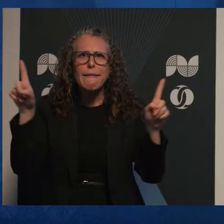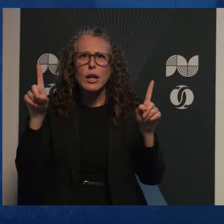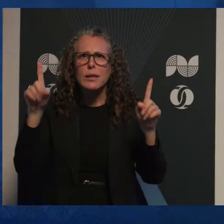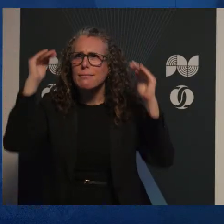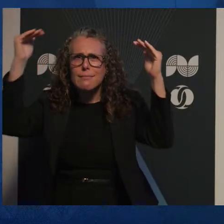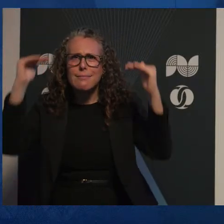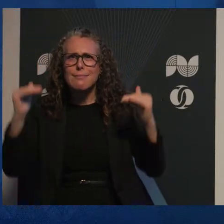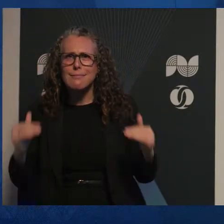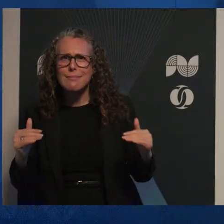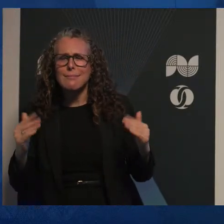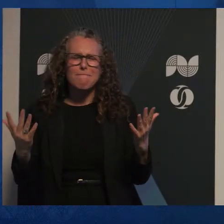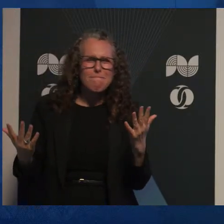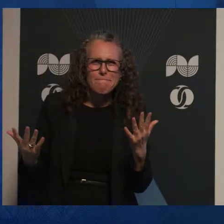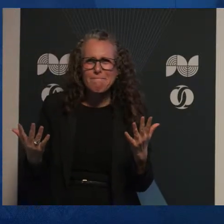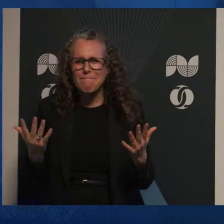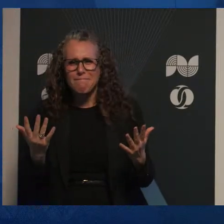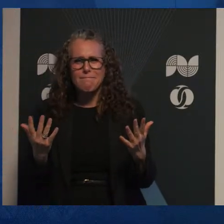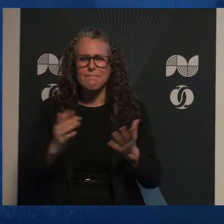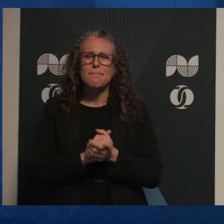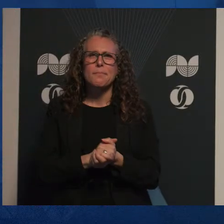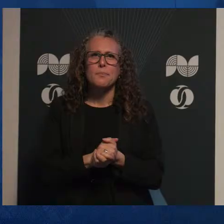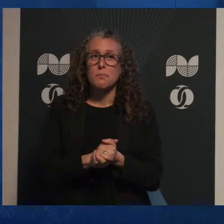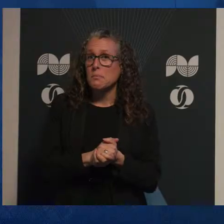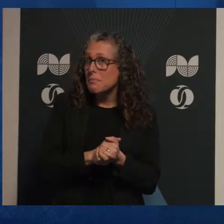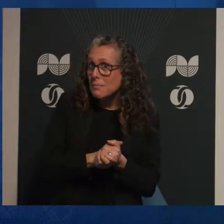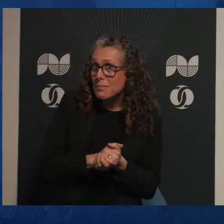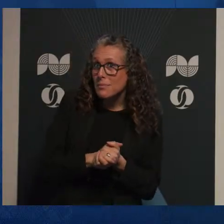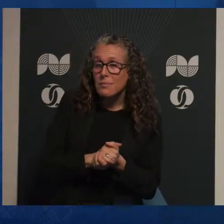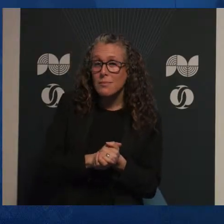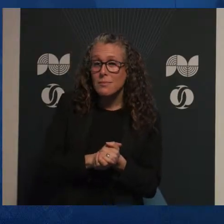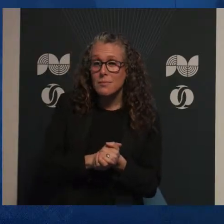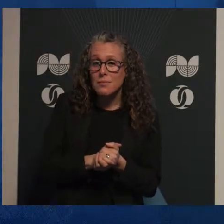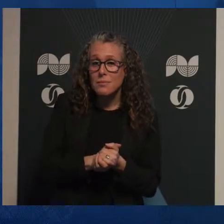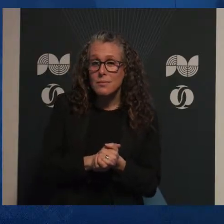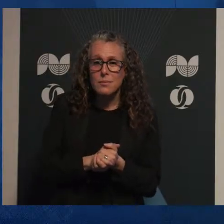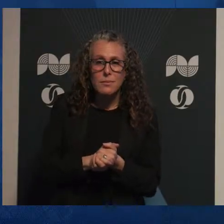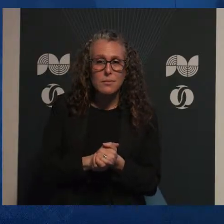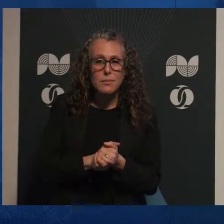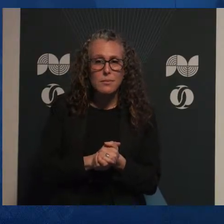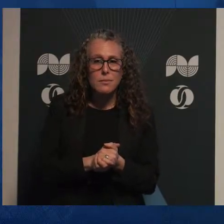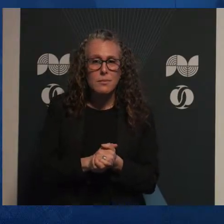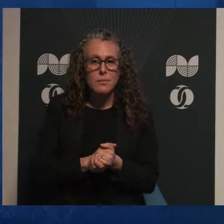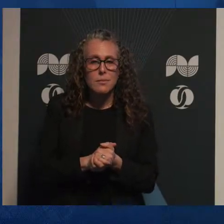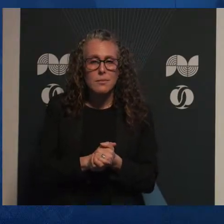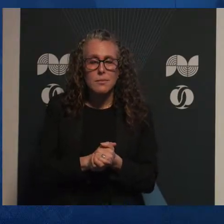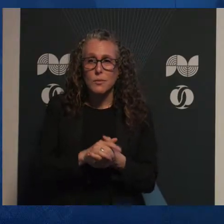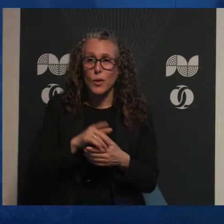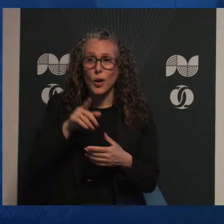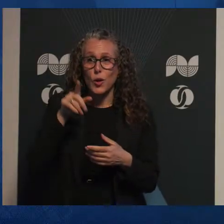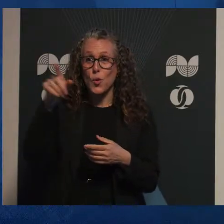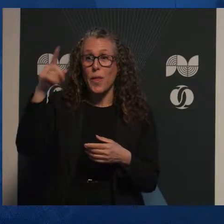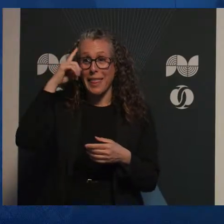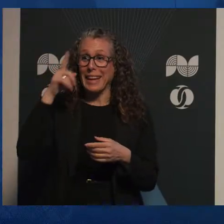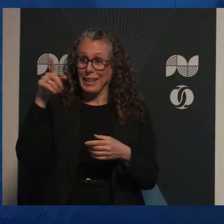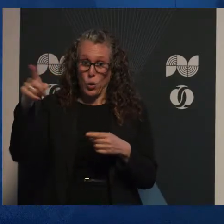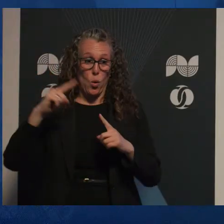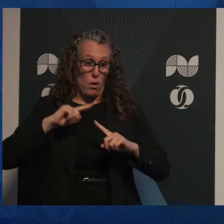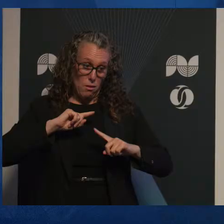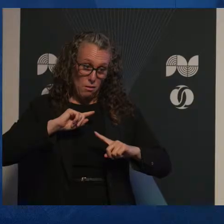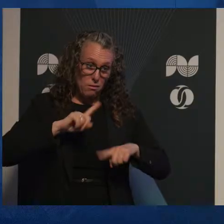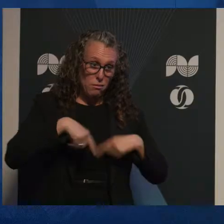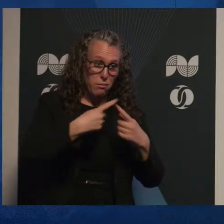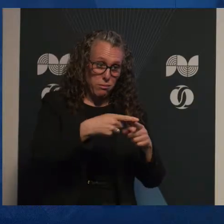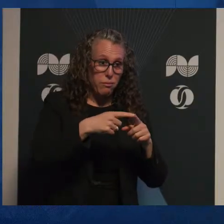are you at risk of following a kind of rule book that gets a little bit left behind? Is there a risk there? Is there a risk